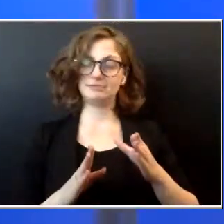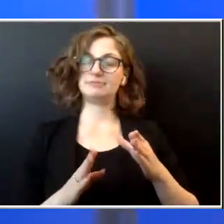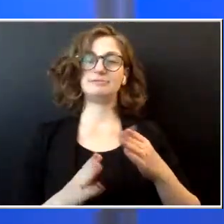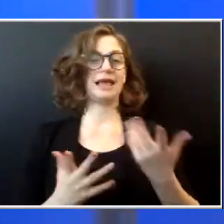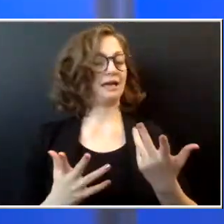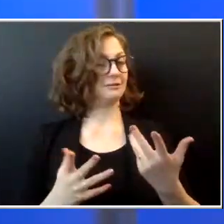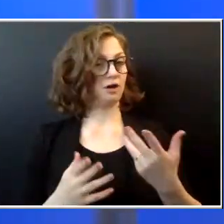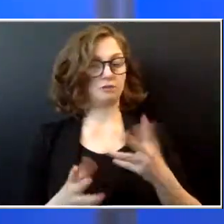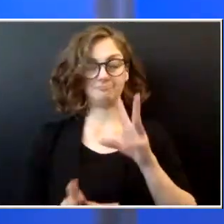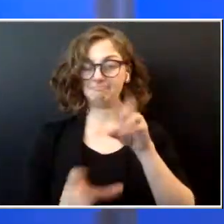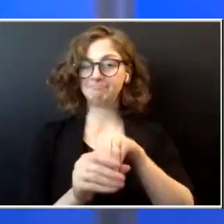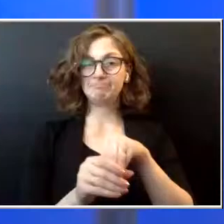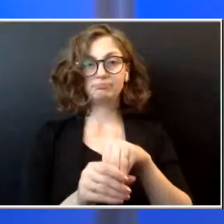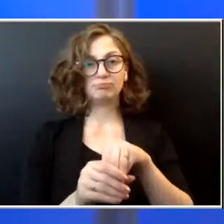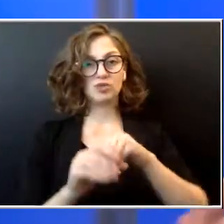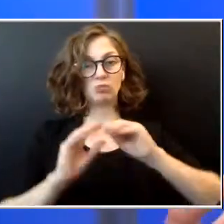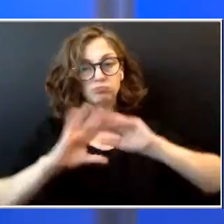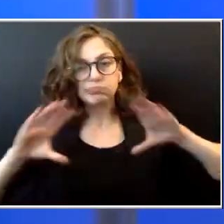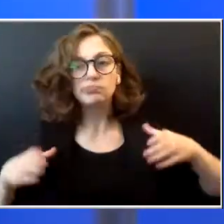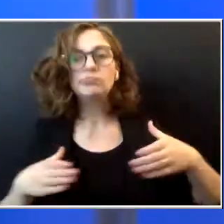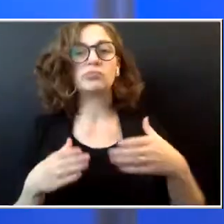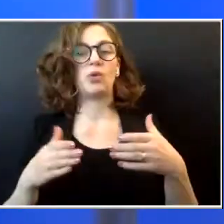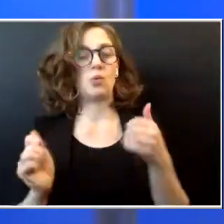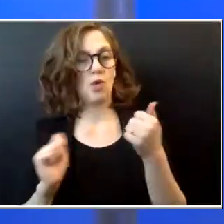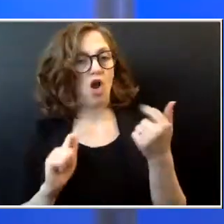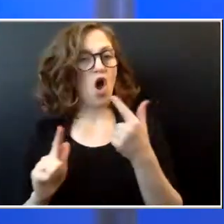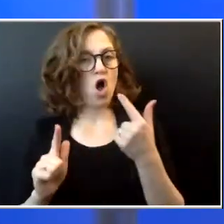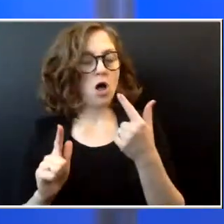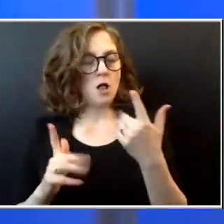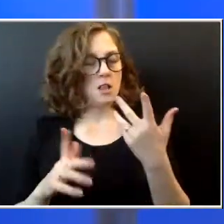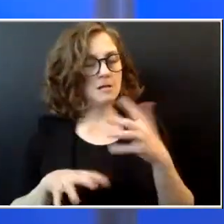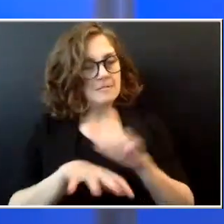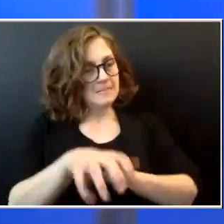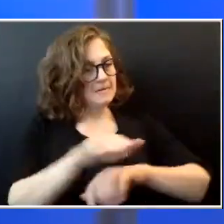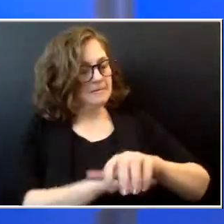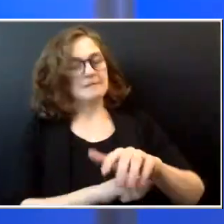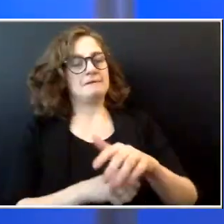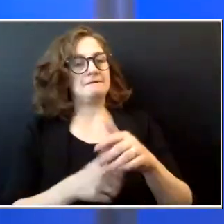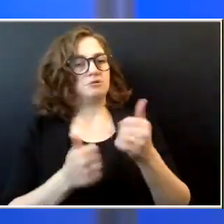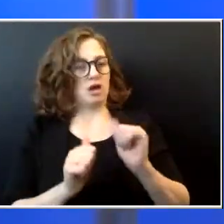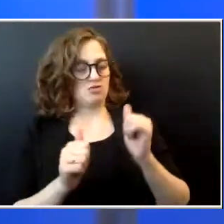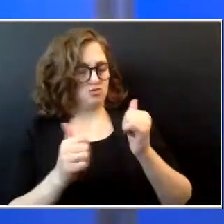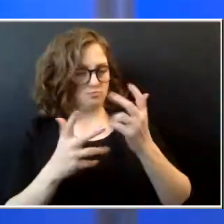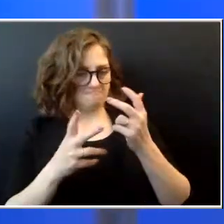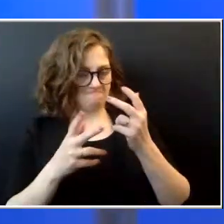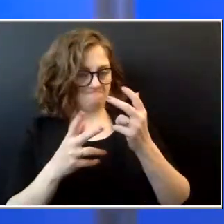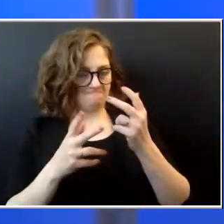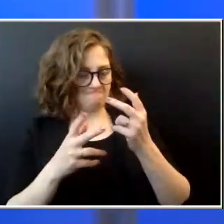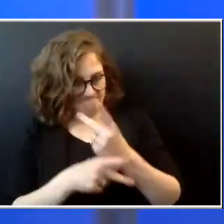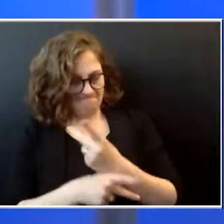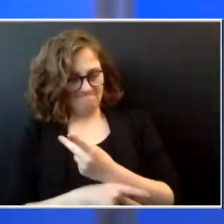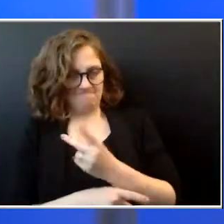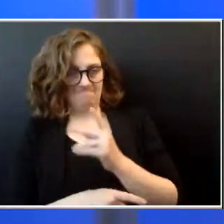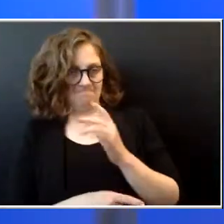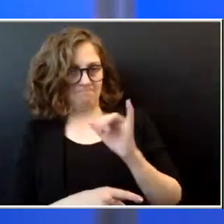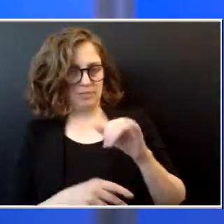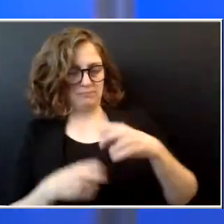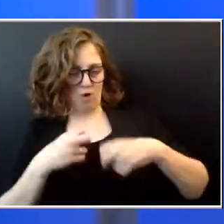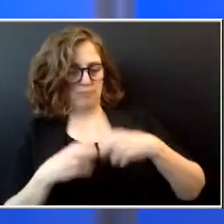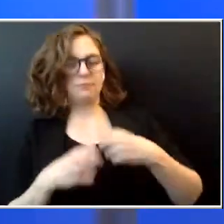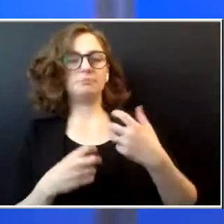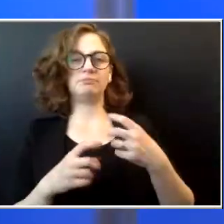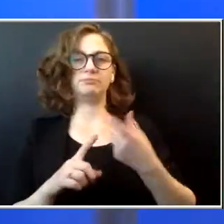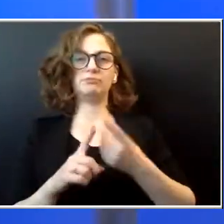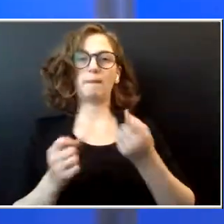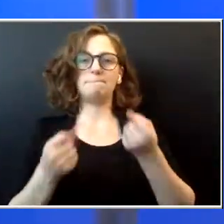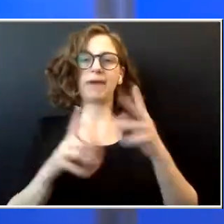I think all of us are kind of trying to tackle this problem in a multidisciplinary fashion. And with that, I think this is kind of one of those things